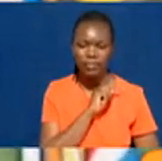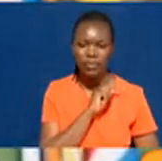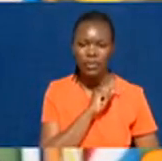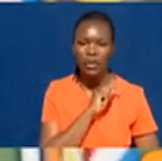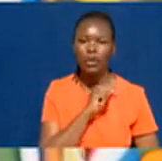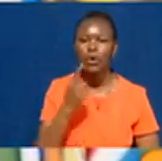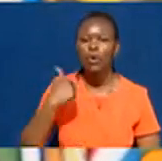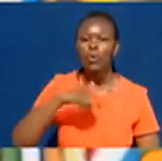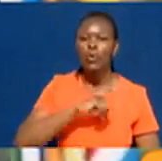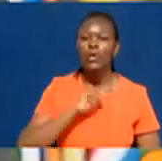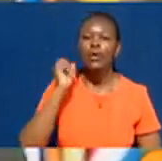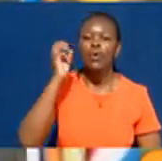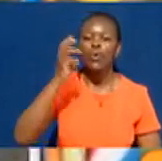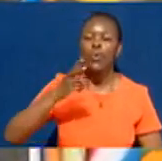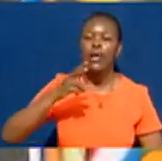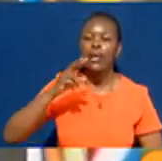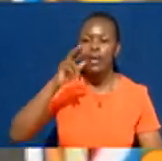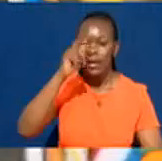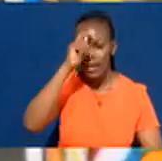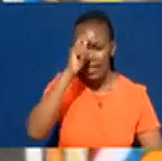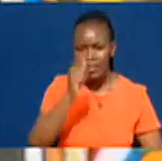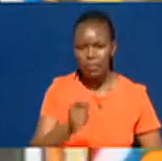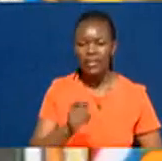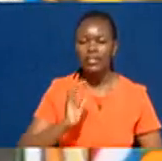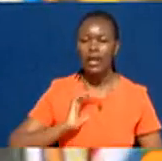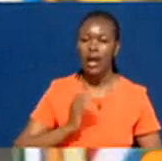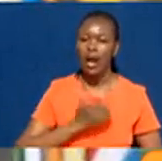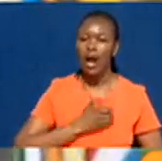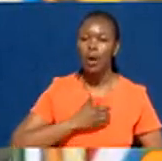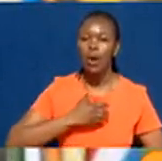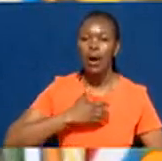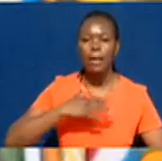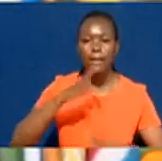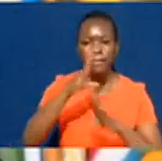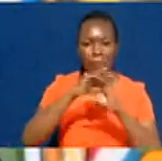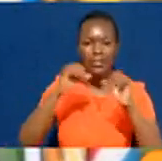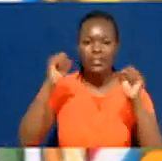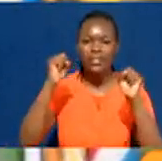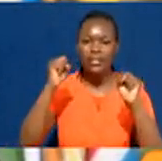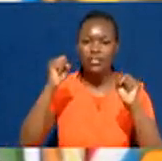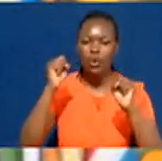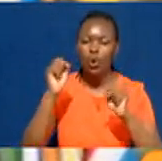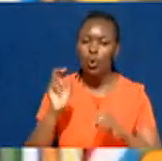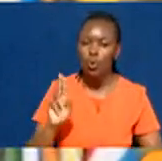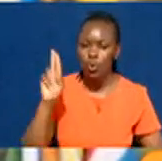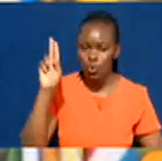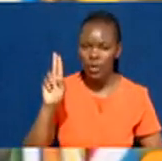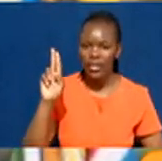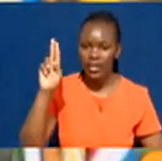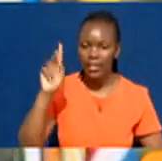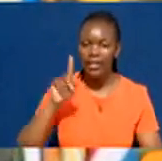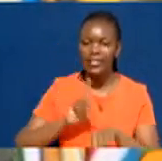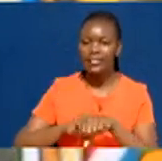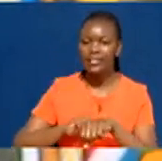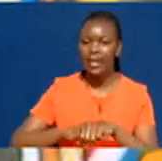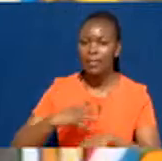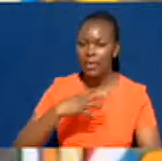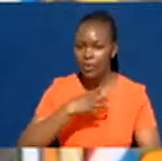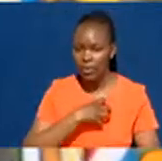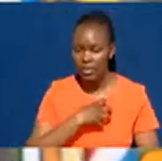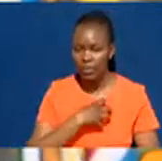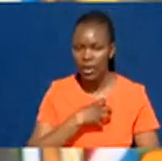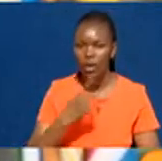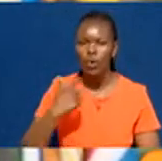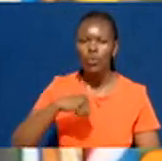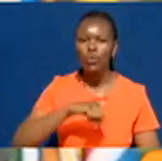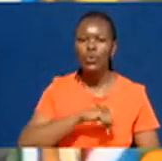we will respect our president, Uhuru Kenyatta, in his retirement. We will give him the